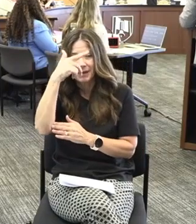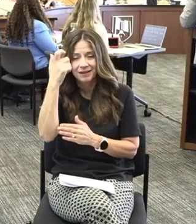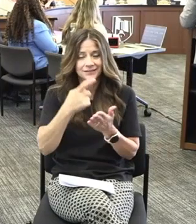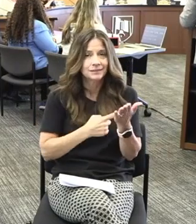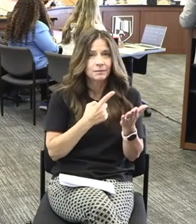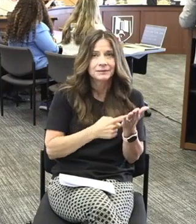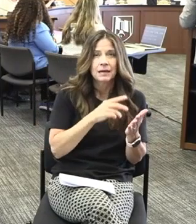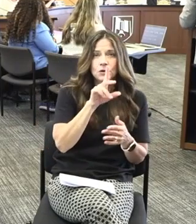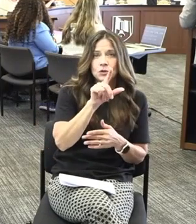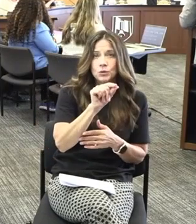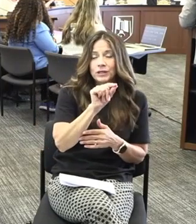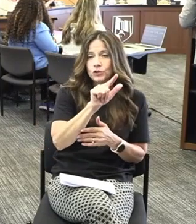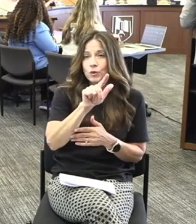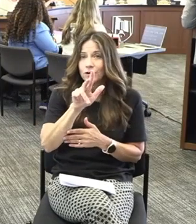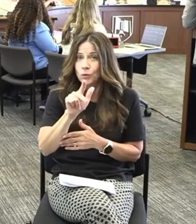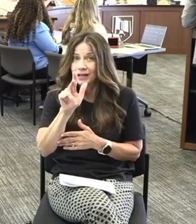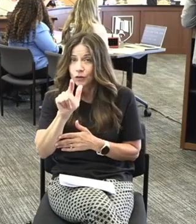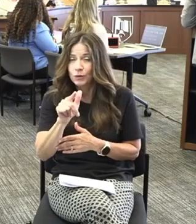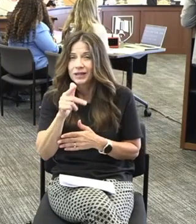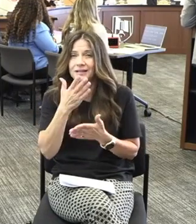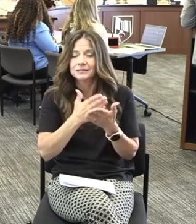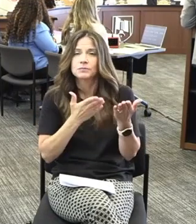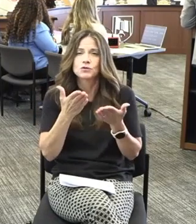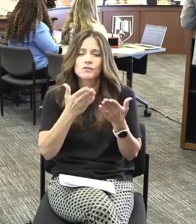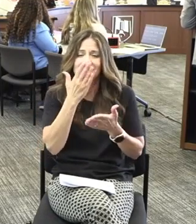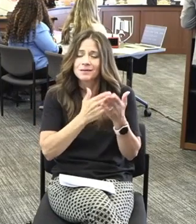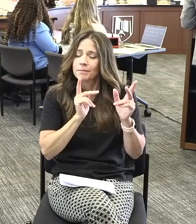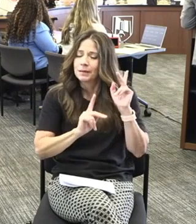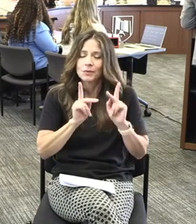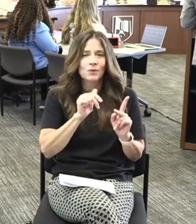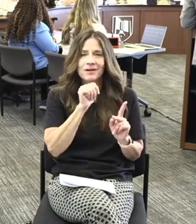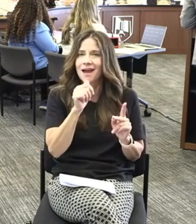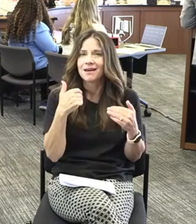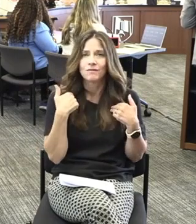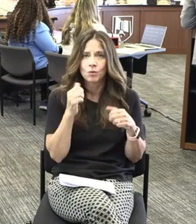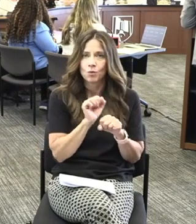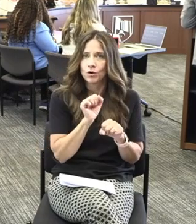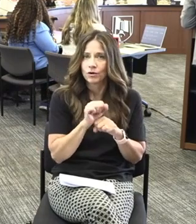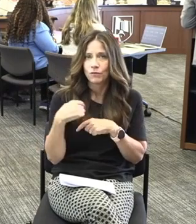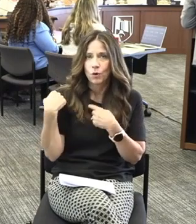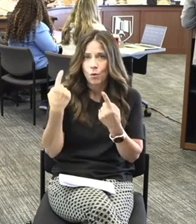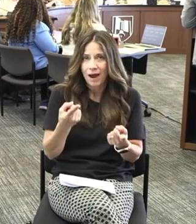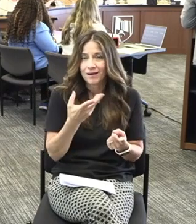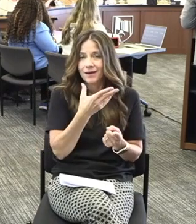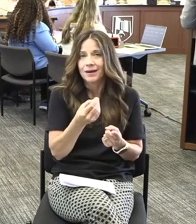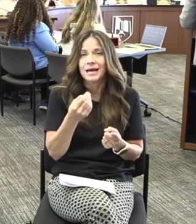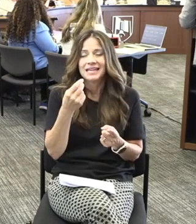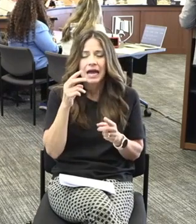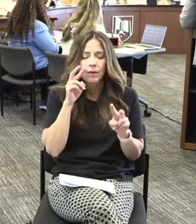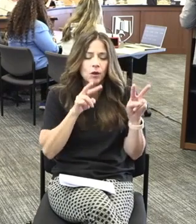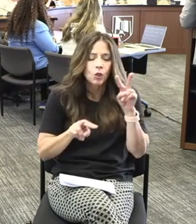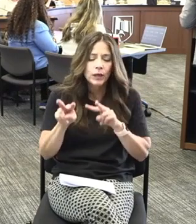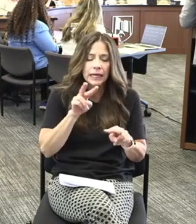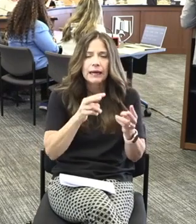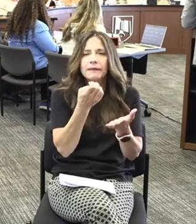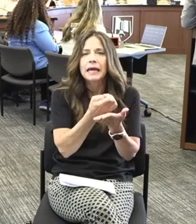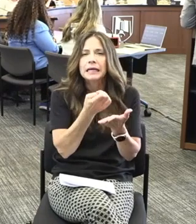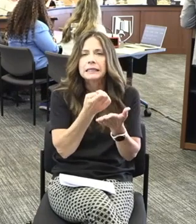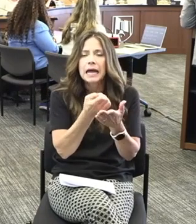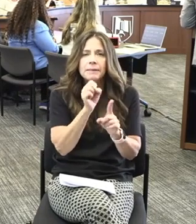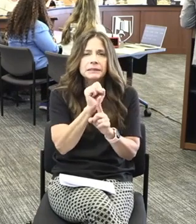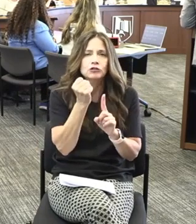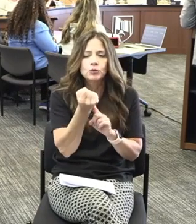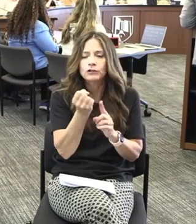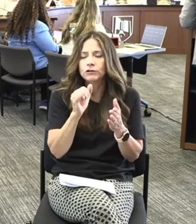still had an effect from COVID because there were still people that were out of jobs for a while. And I look at it from the economic situation of that. Sure. Did